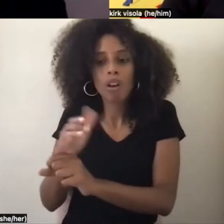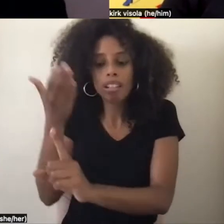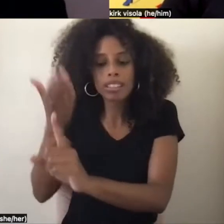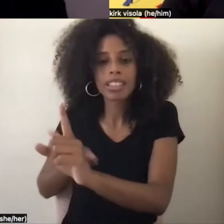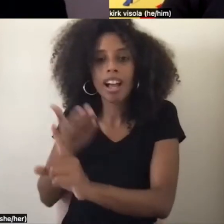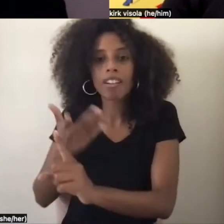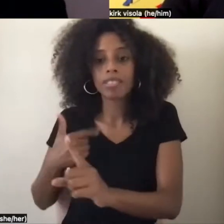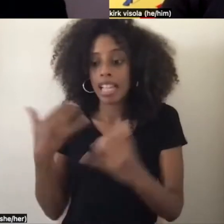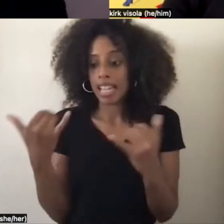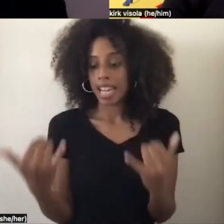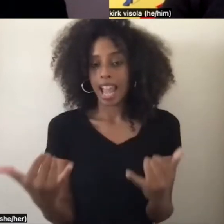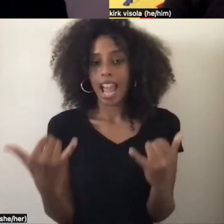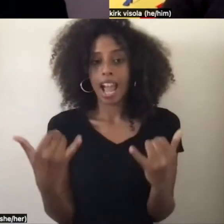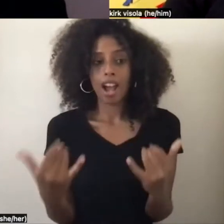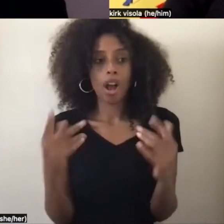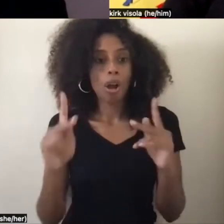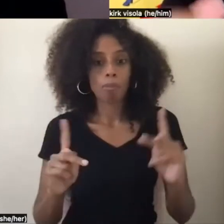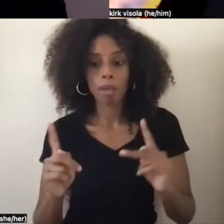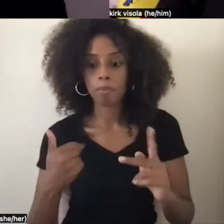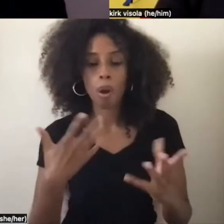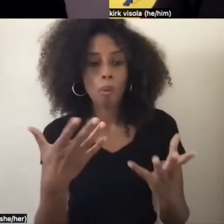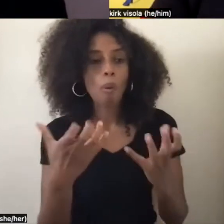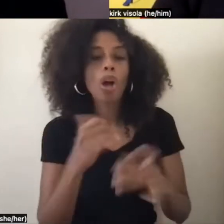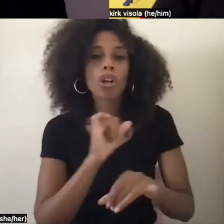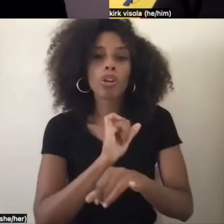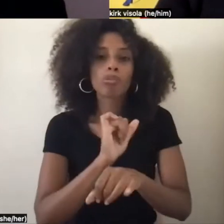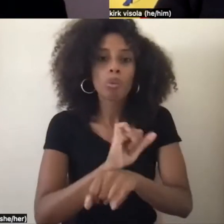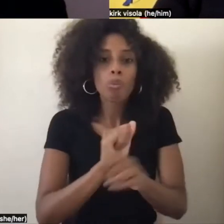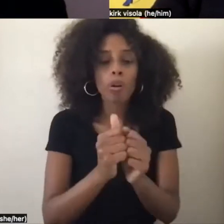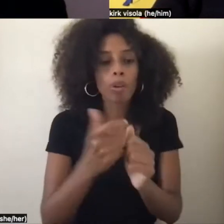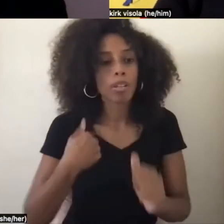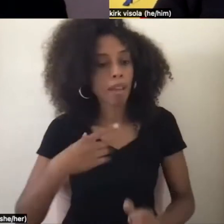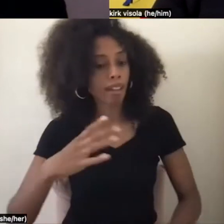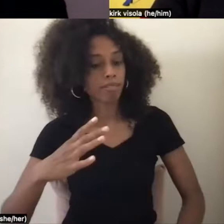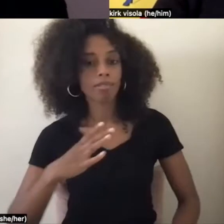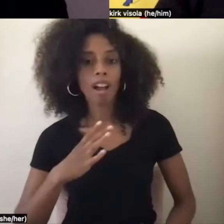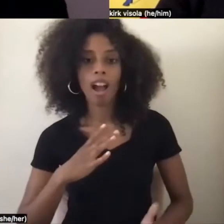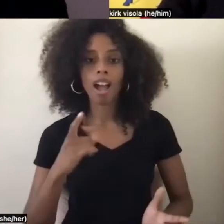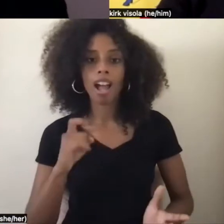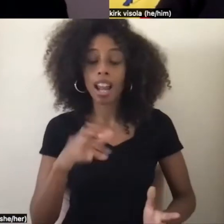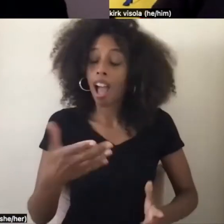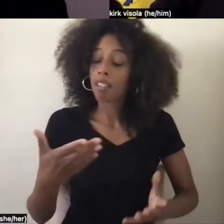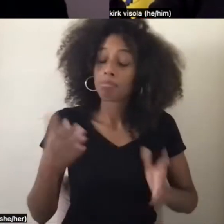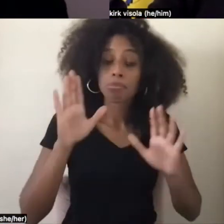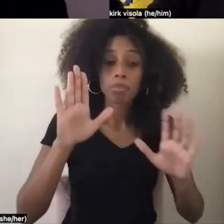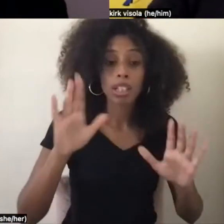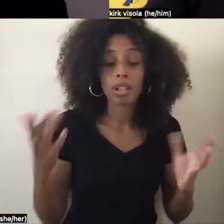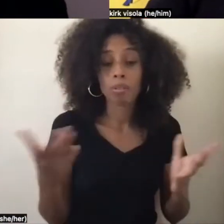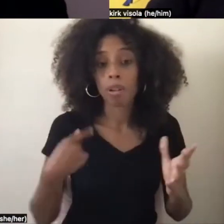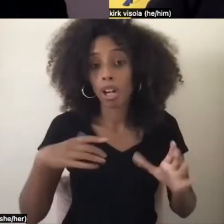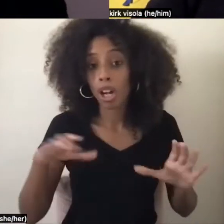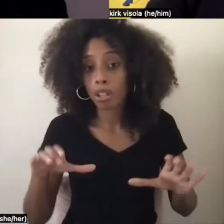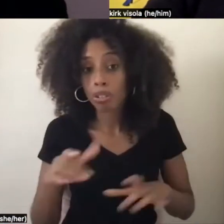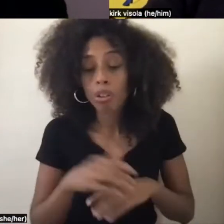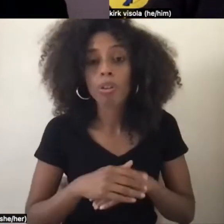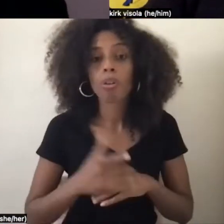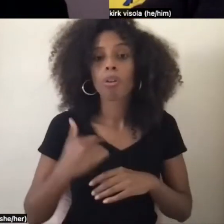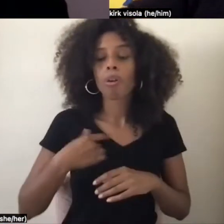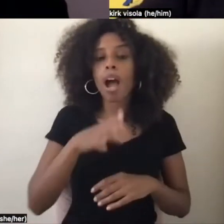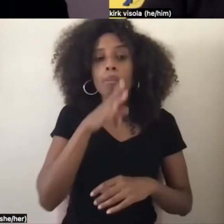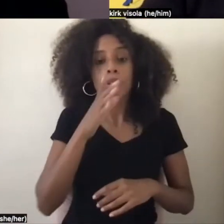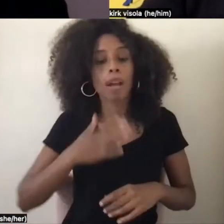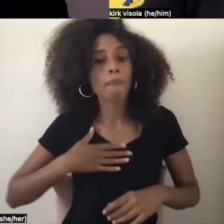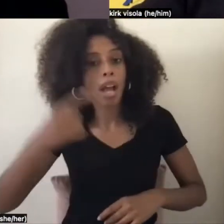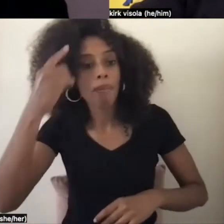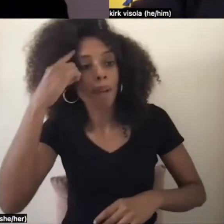fine. I'm really fucking good at what I do. You want to work with me, fine. But I'm going to speak my mind. I'm going to talk about, you know,